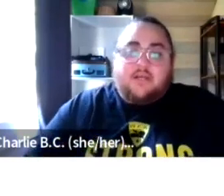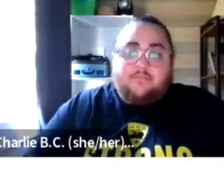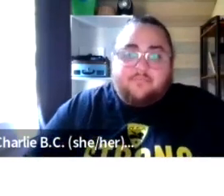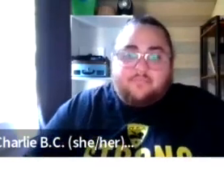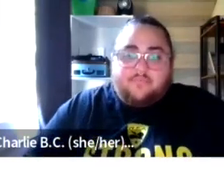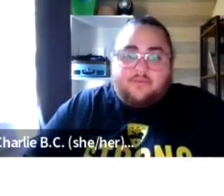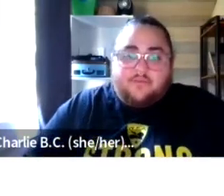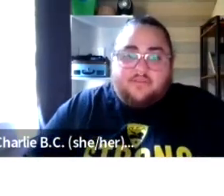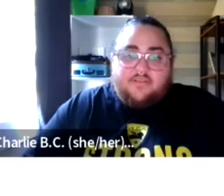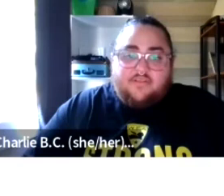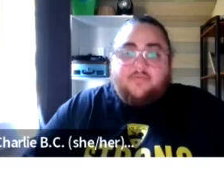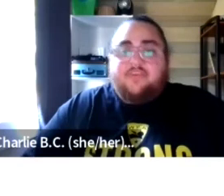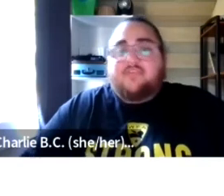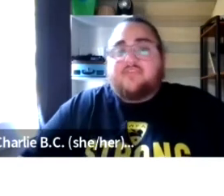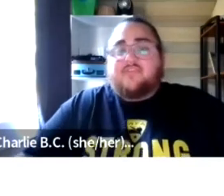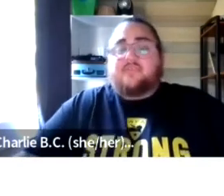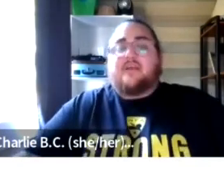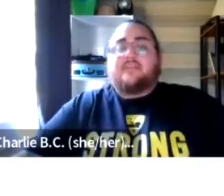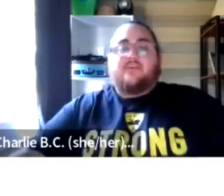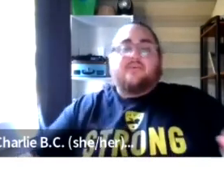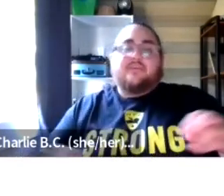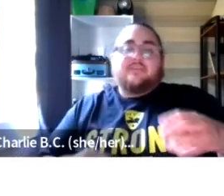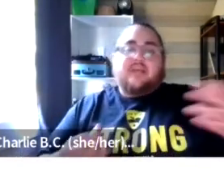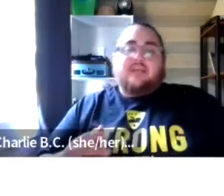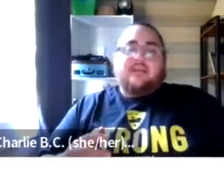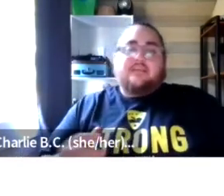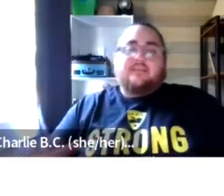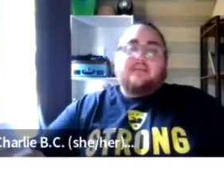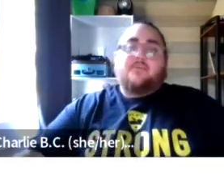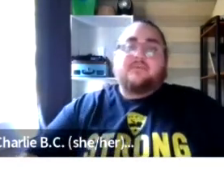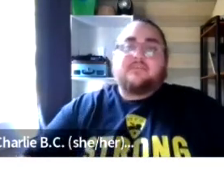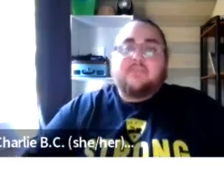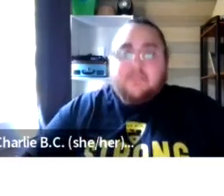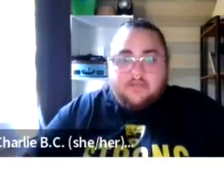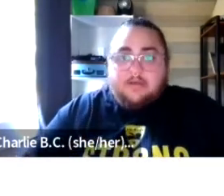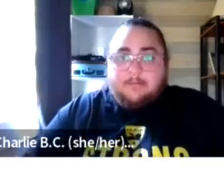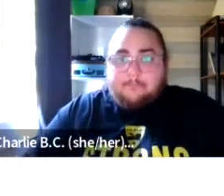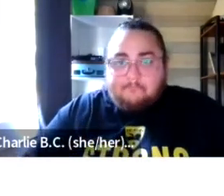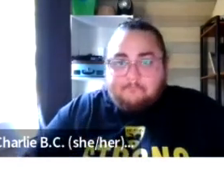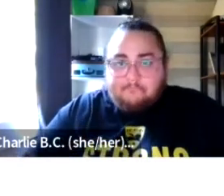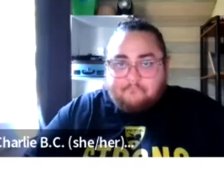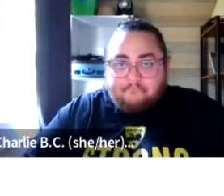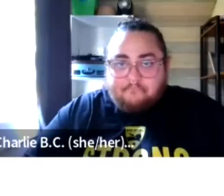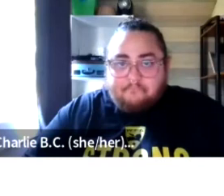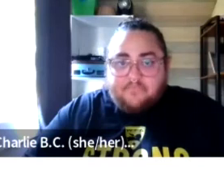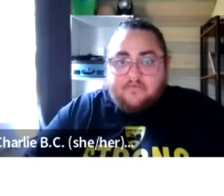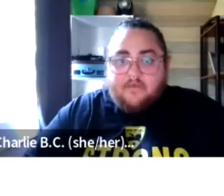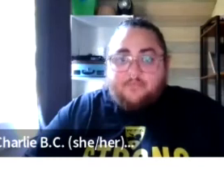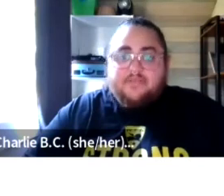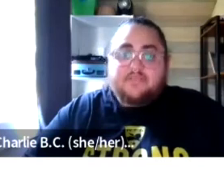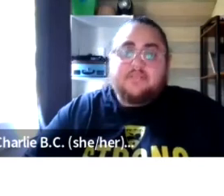So the Disability Services Legal Guide, though, is a guide that's going to help us